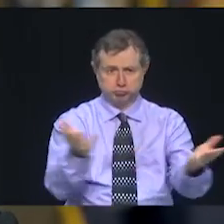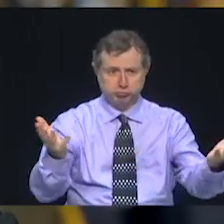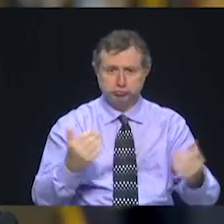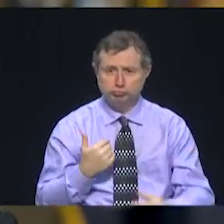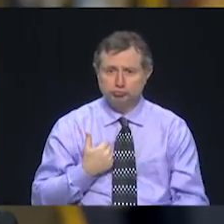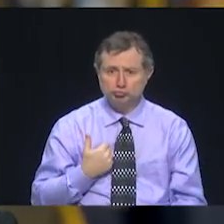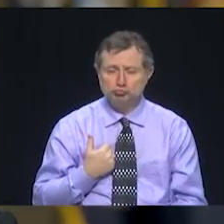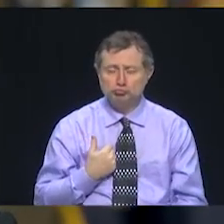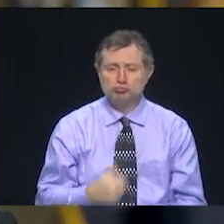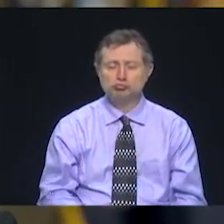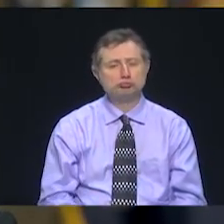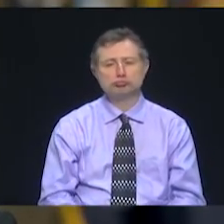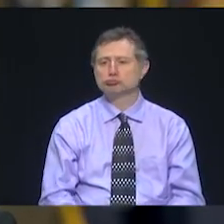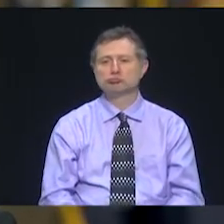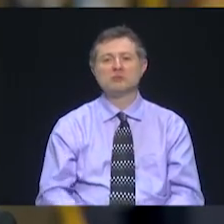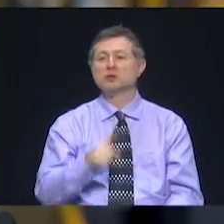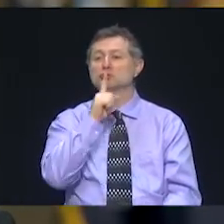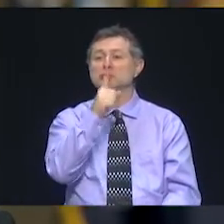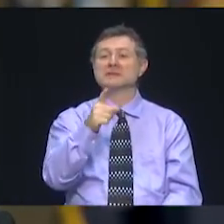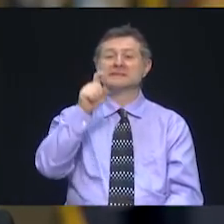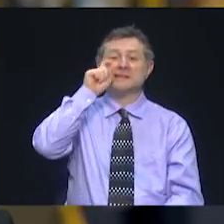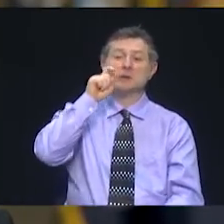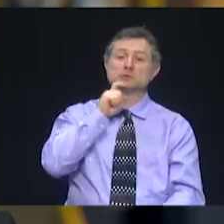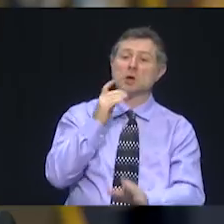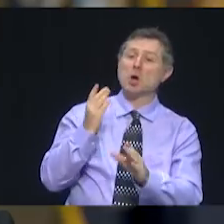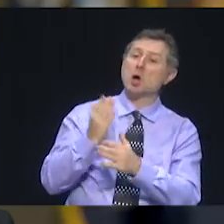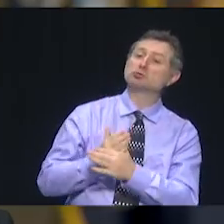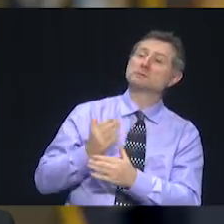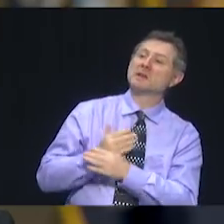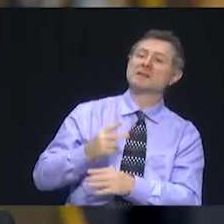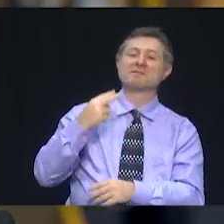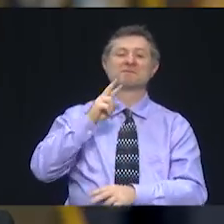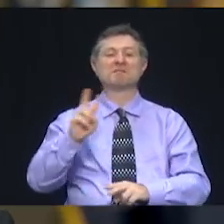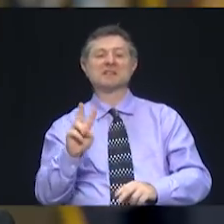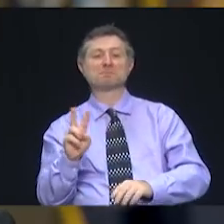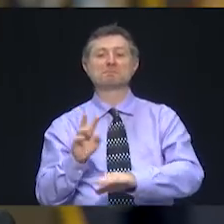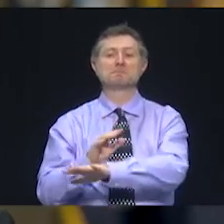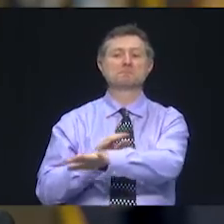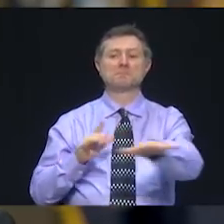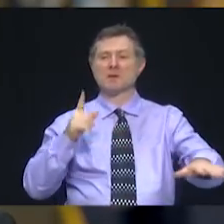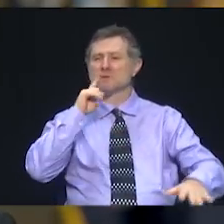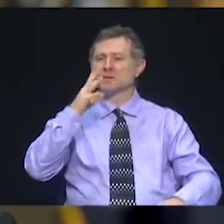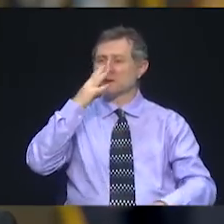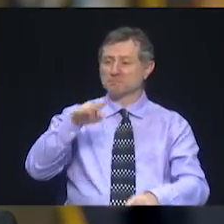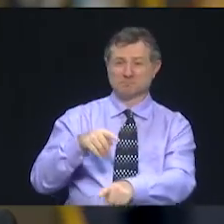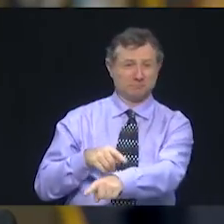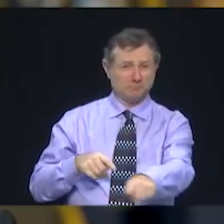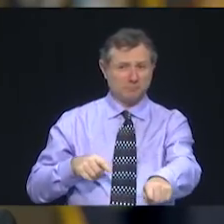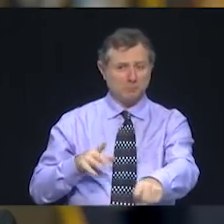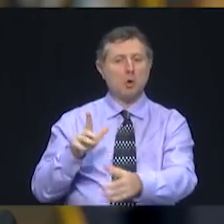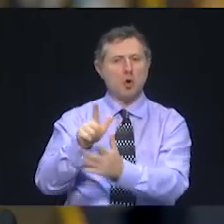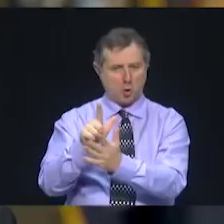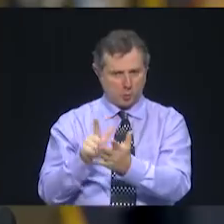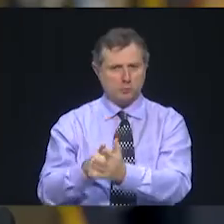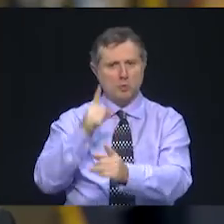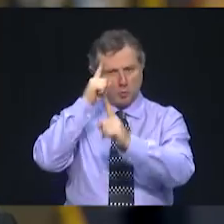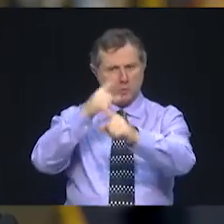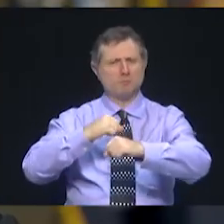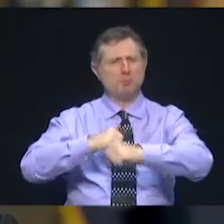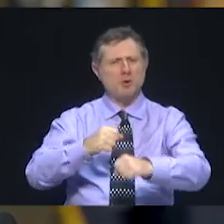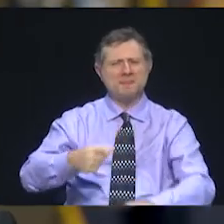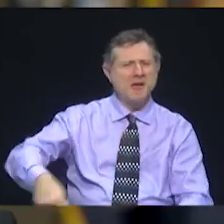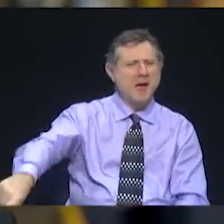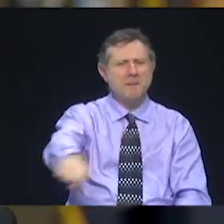the legitimate sexual harassment victims that the law was designed to protect. My last point is